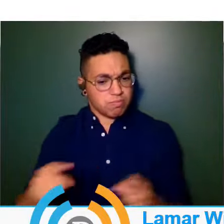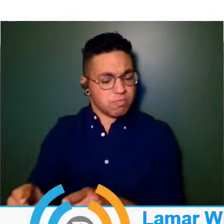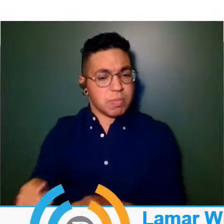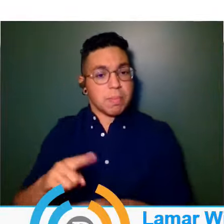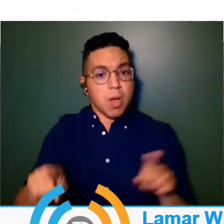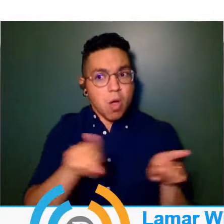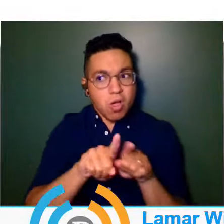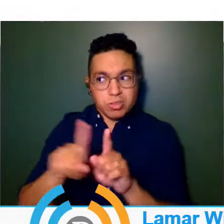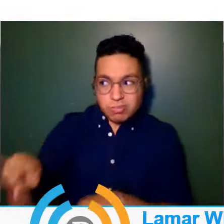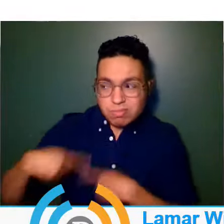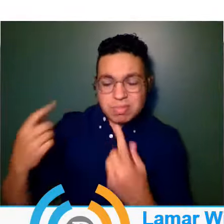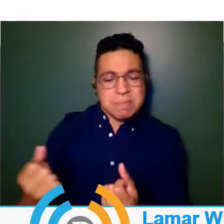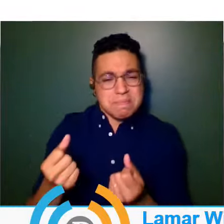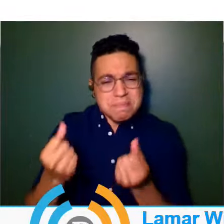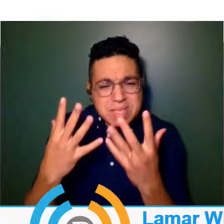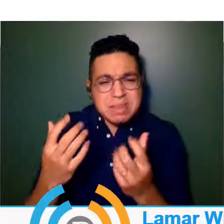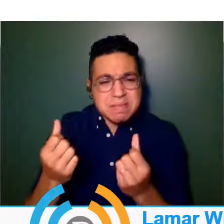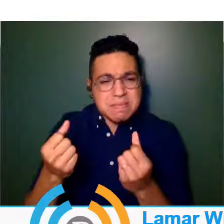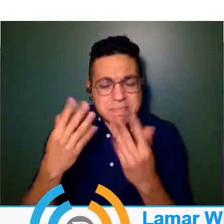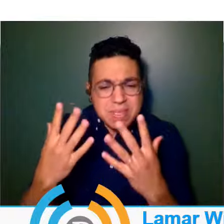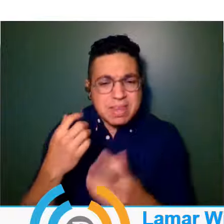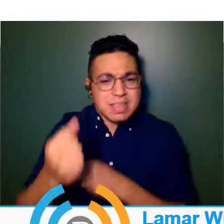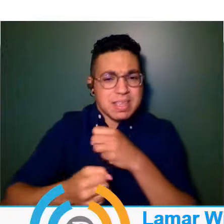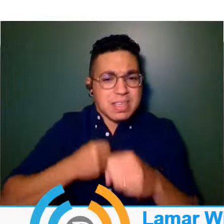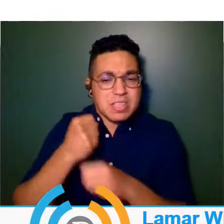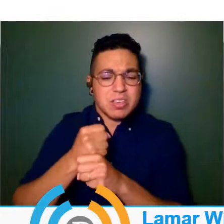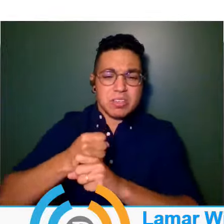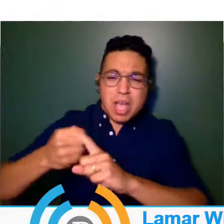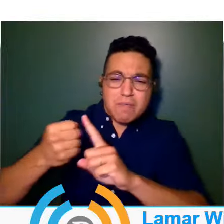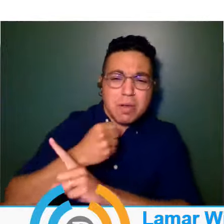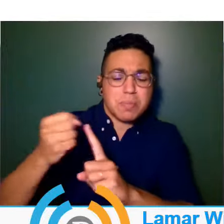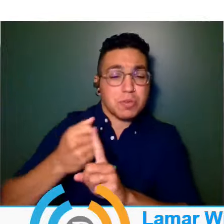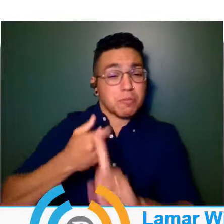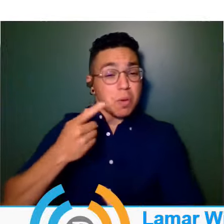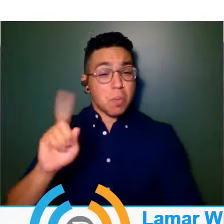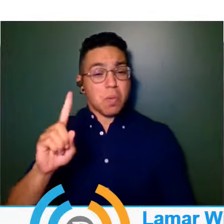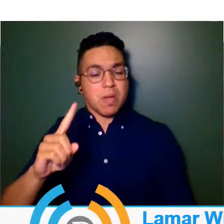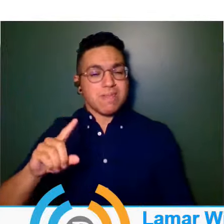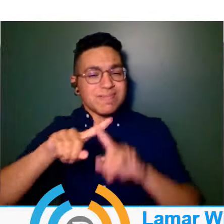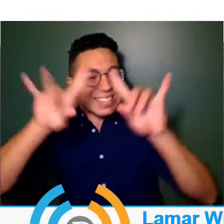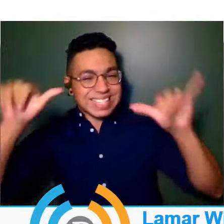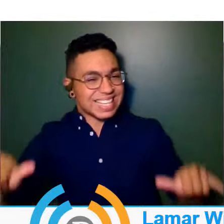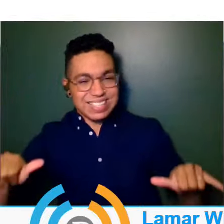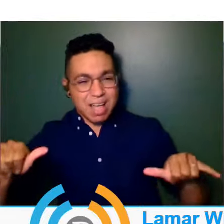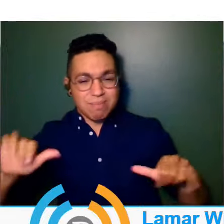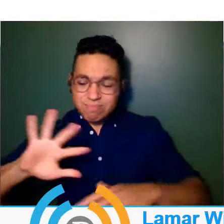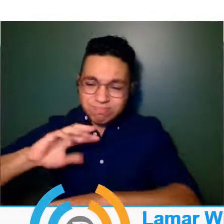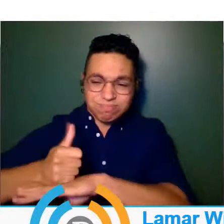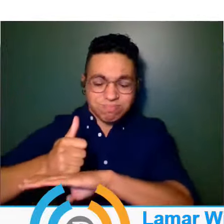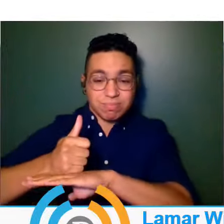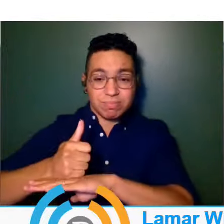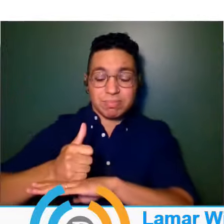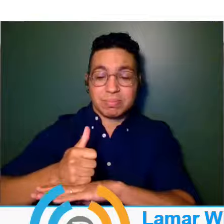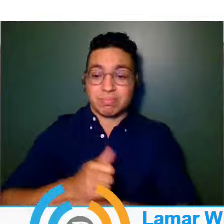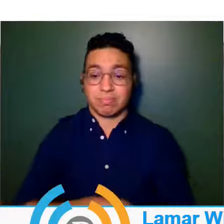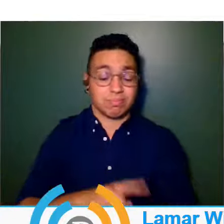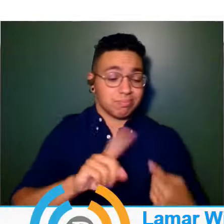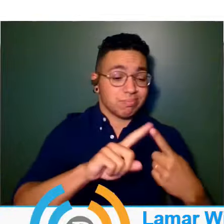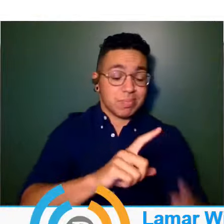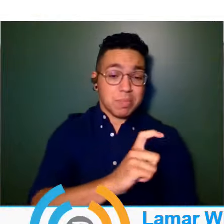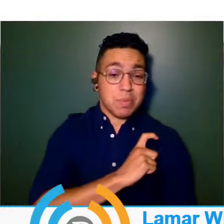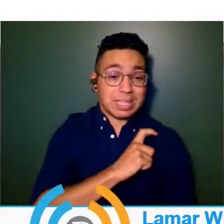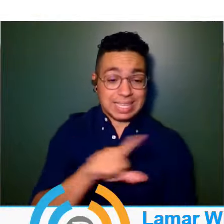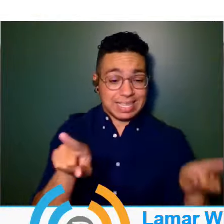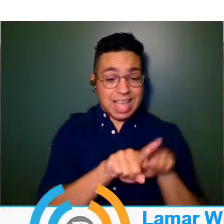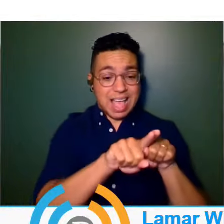abuse from the system, from whether it be the police as an institution or